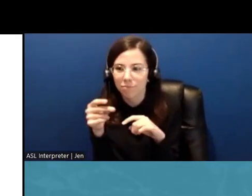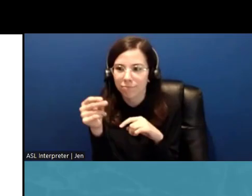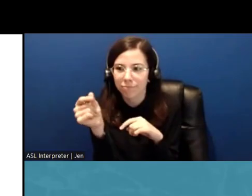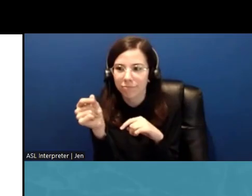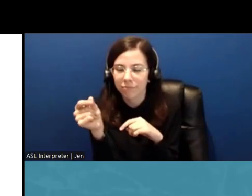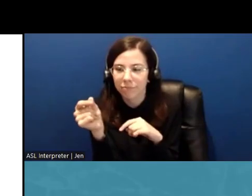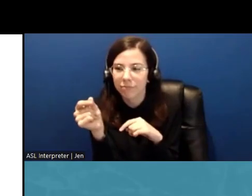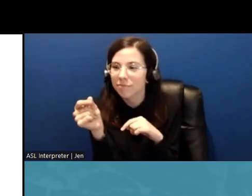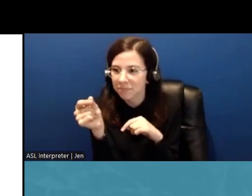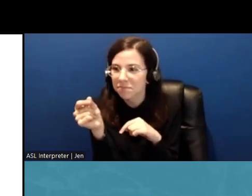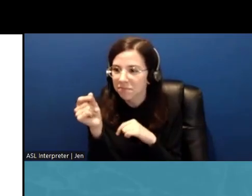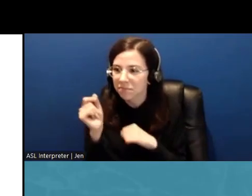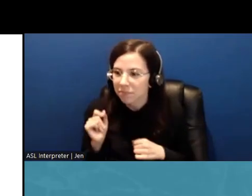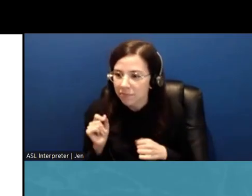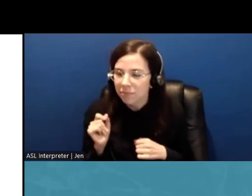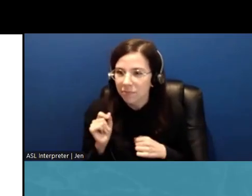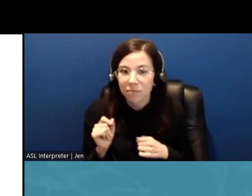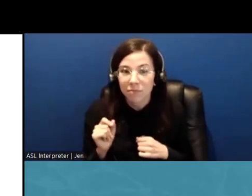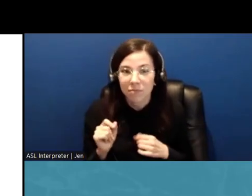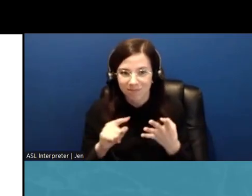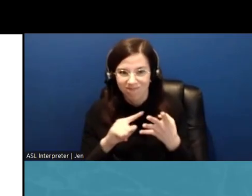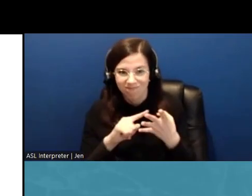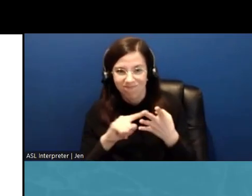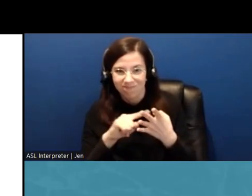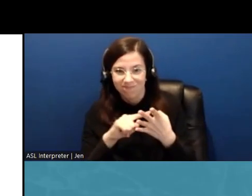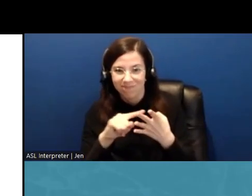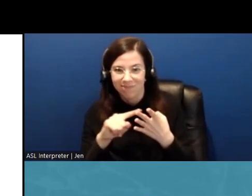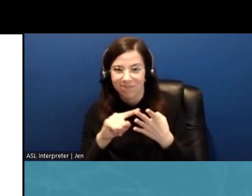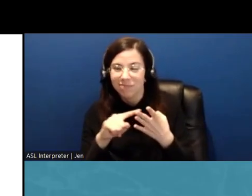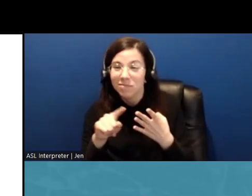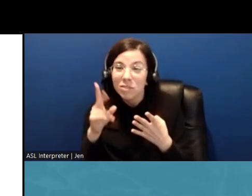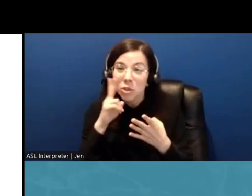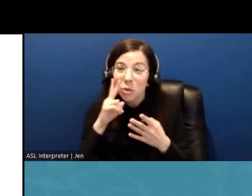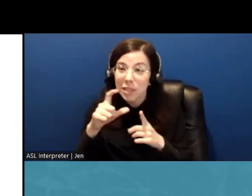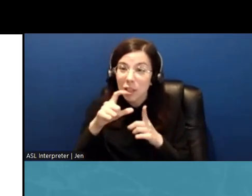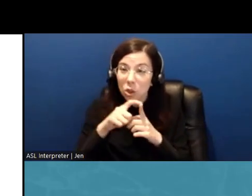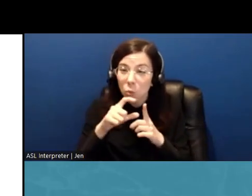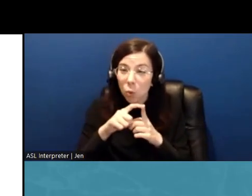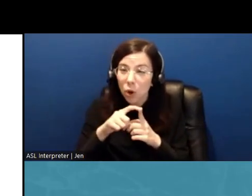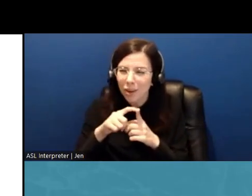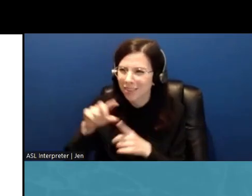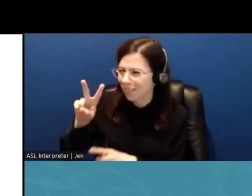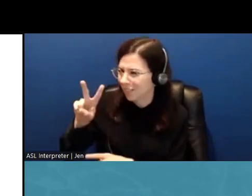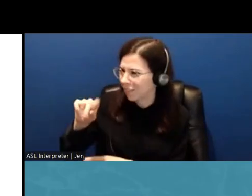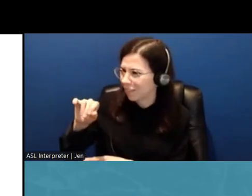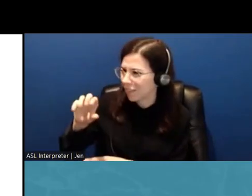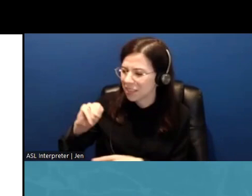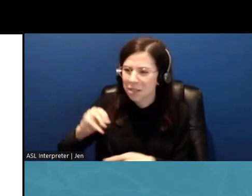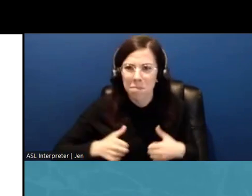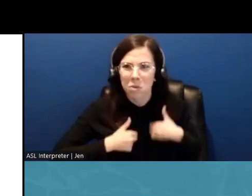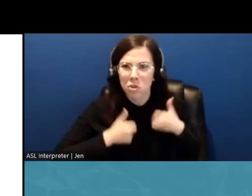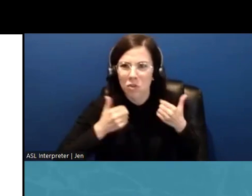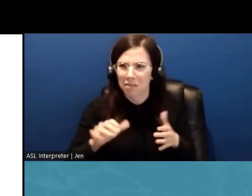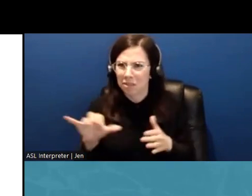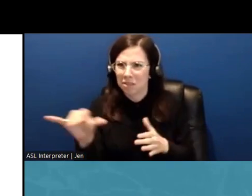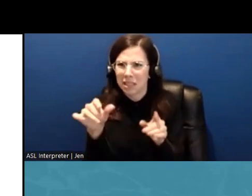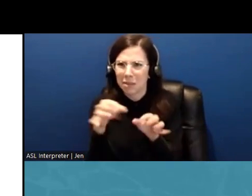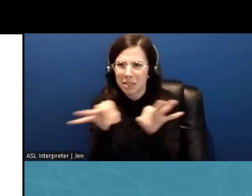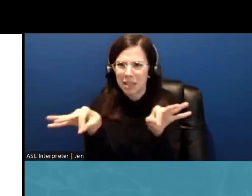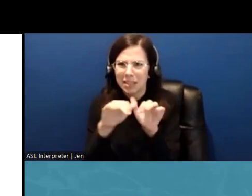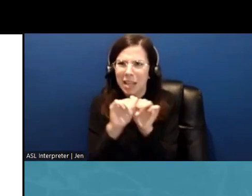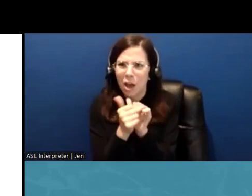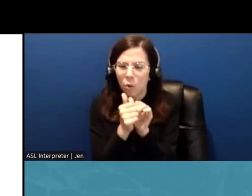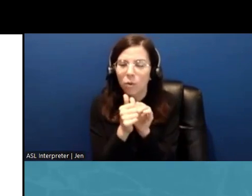this learning objective right here, you see us using both the word victim and survivor in the same sentence. That's